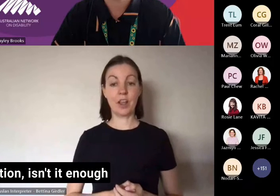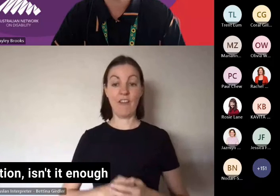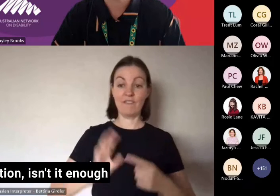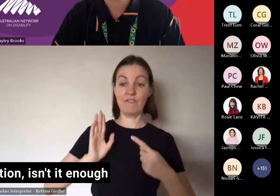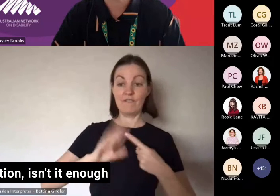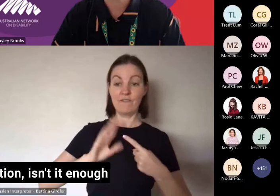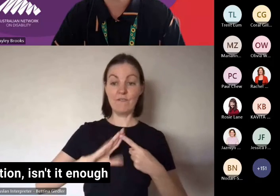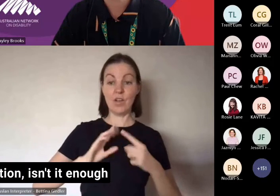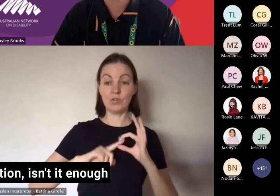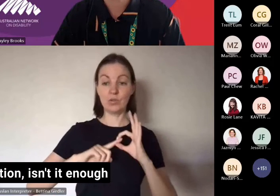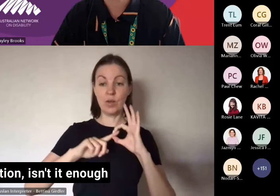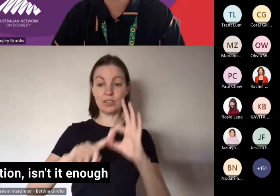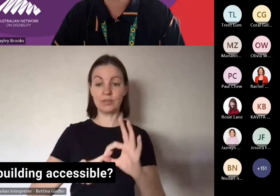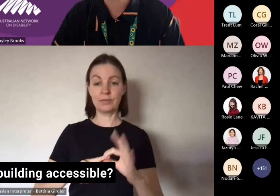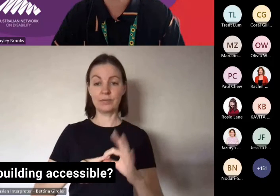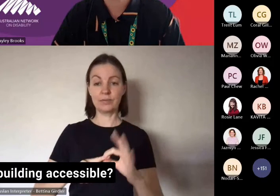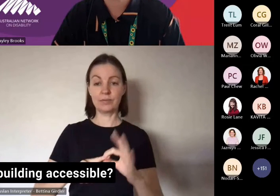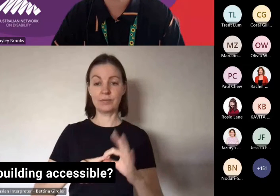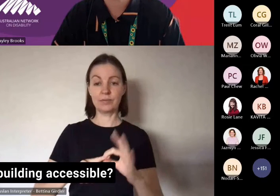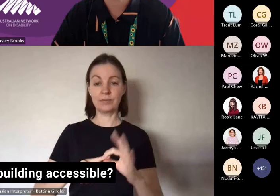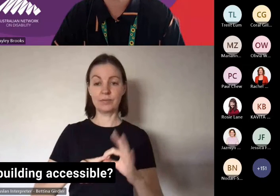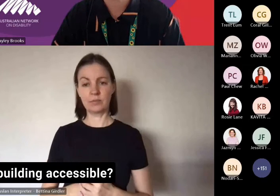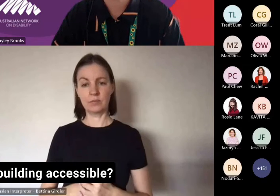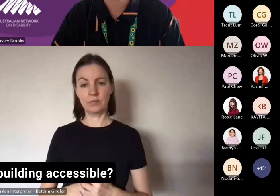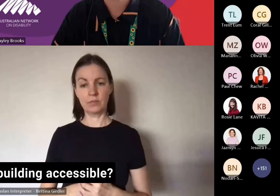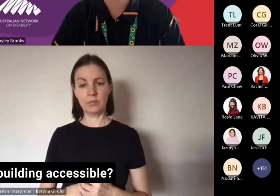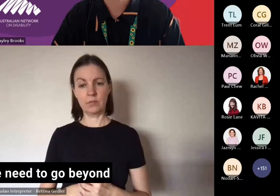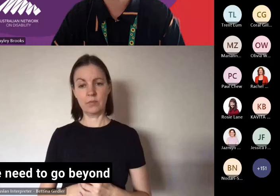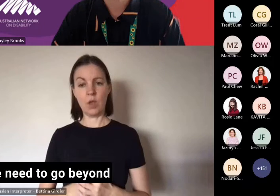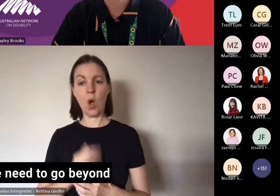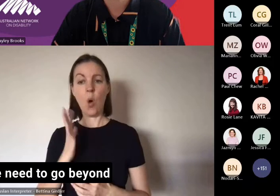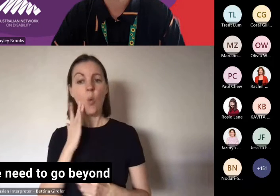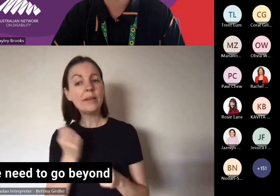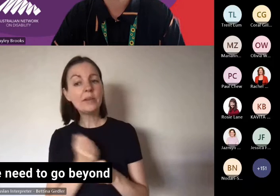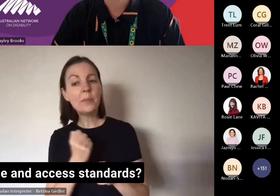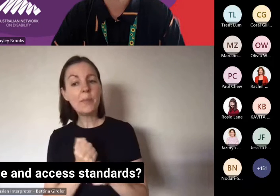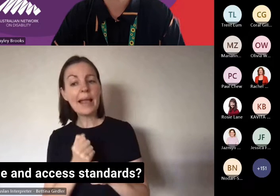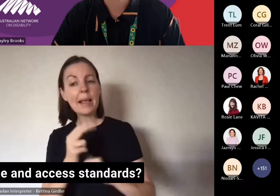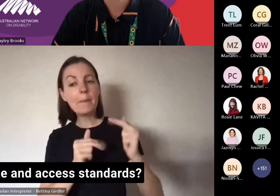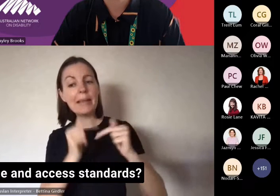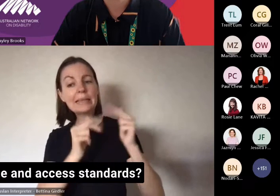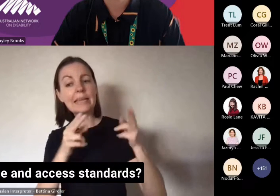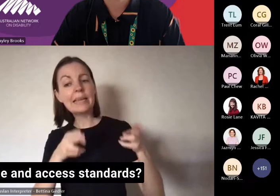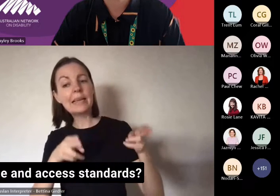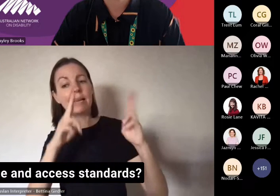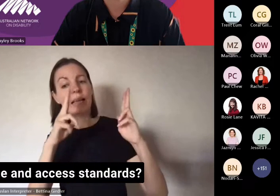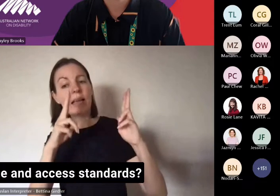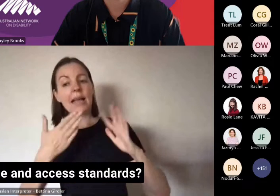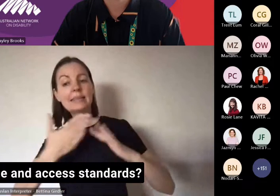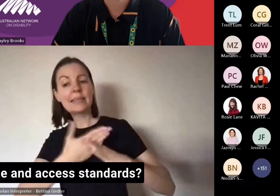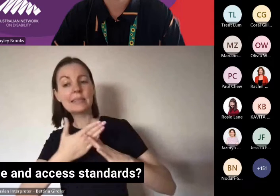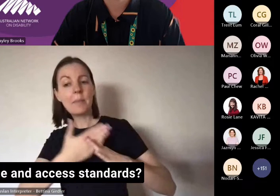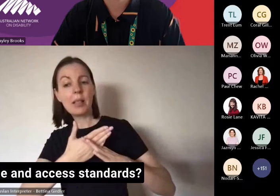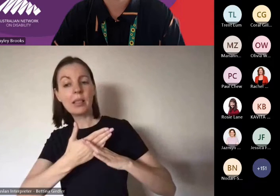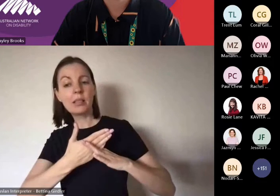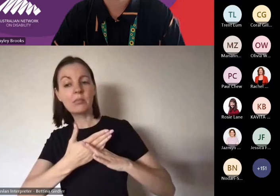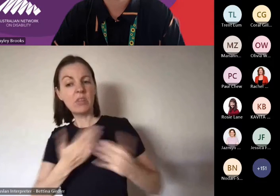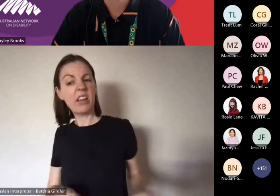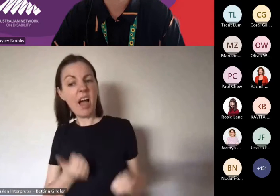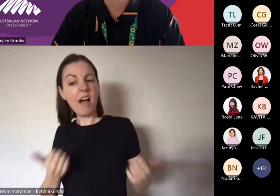question. Isn't it enough to make a building accessible? Why do we need to go beyond the building code and access